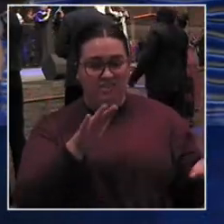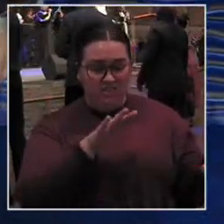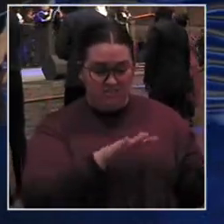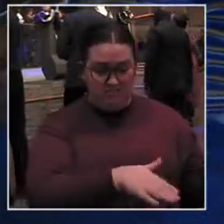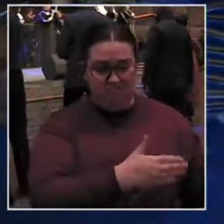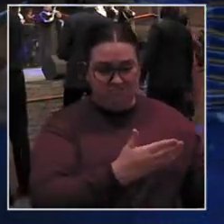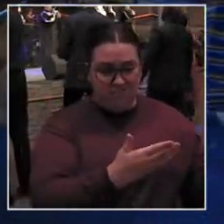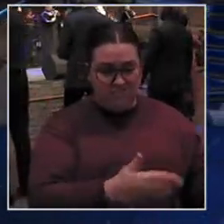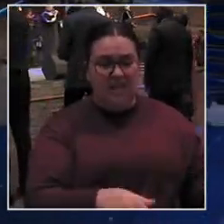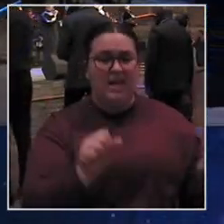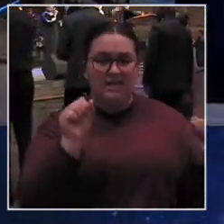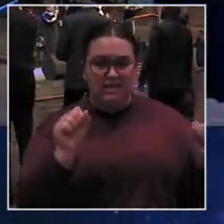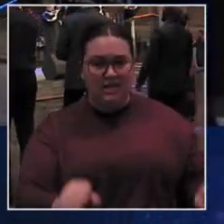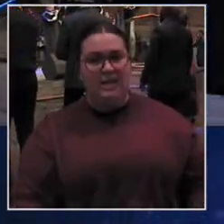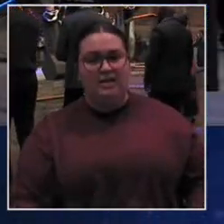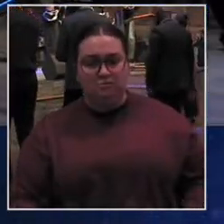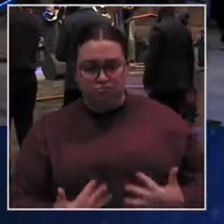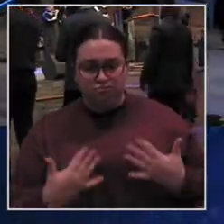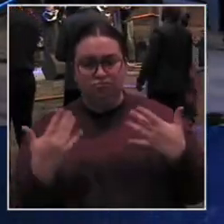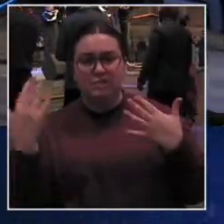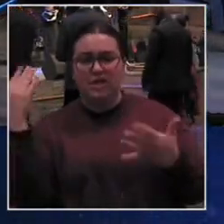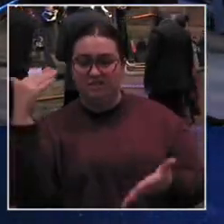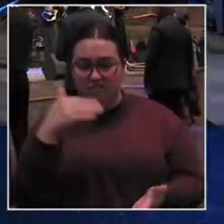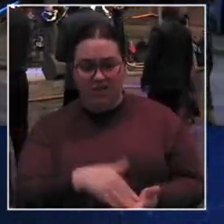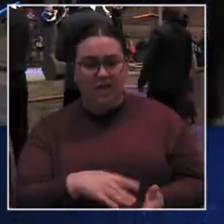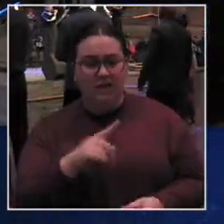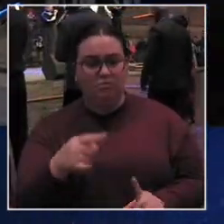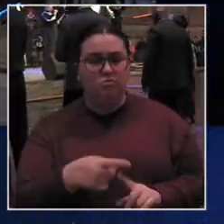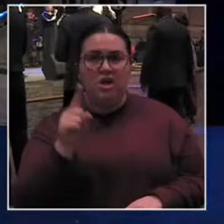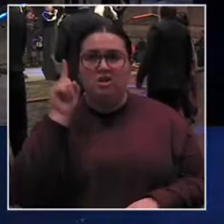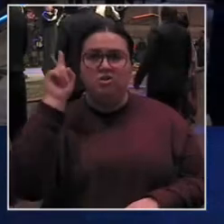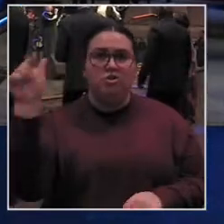Everything that's dead comes to life when